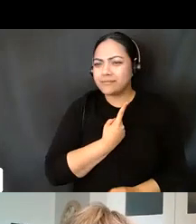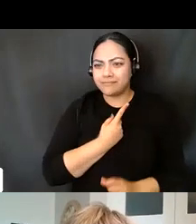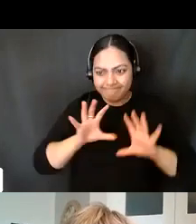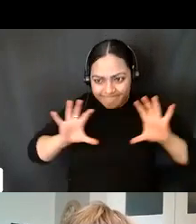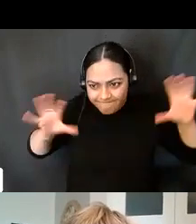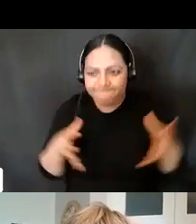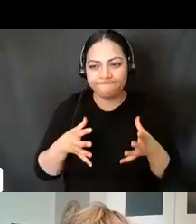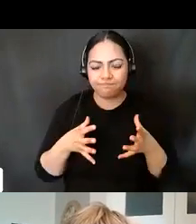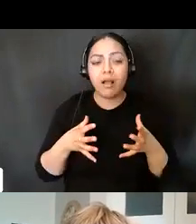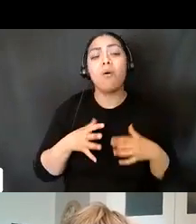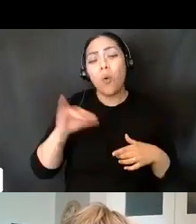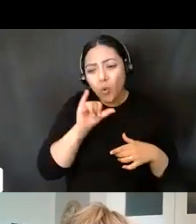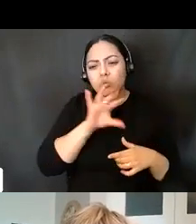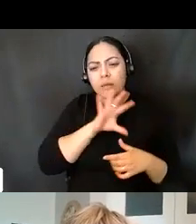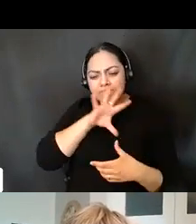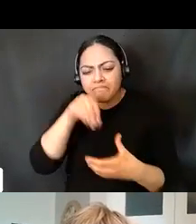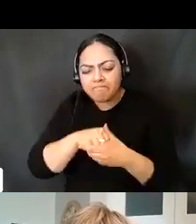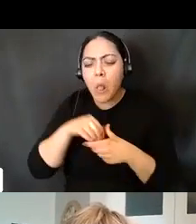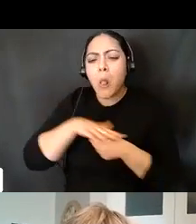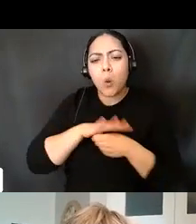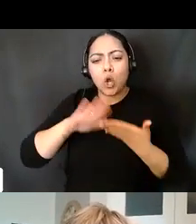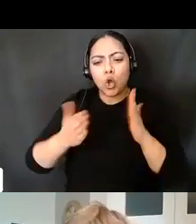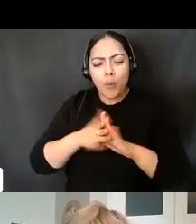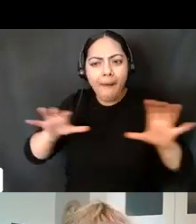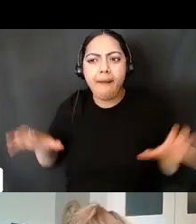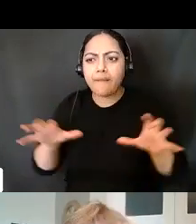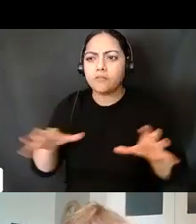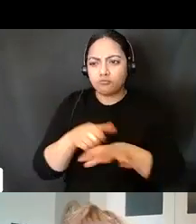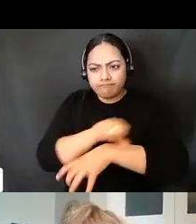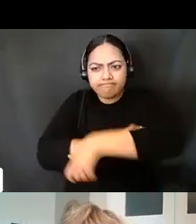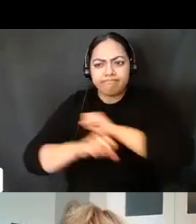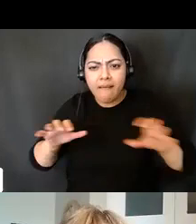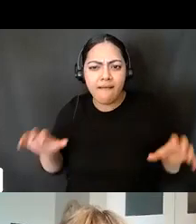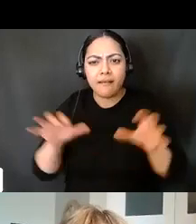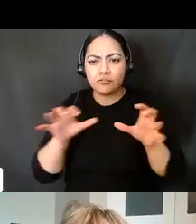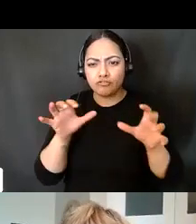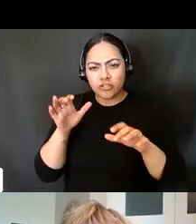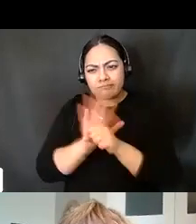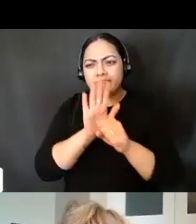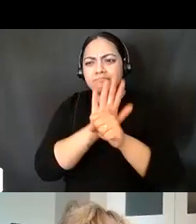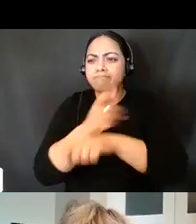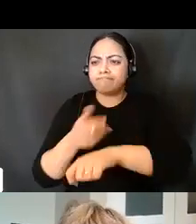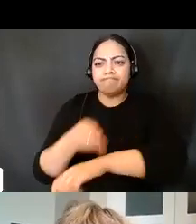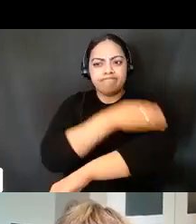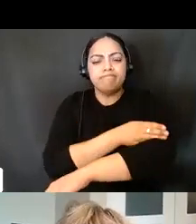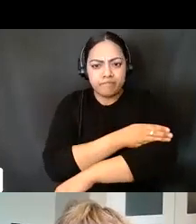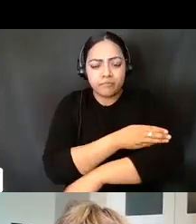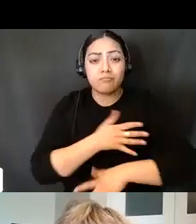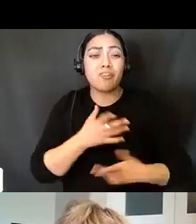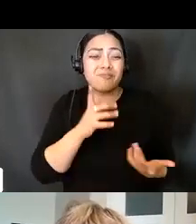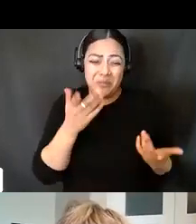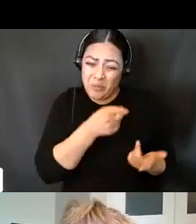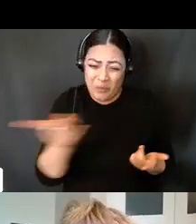local communities in taking action. Because as you probably all know, the real work happens